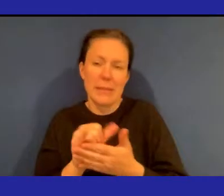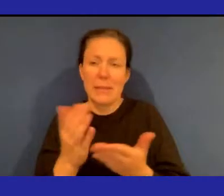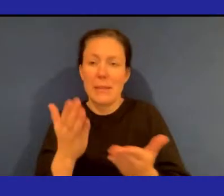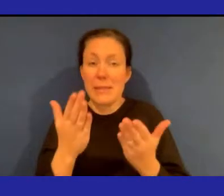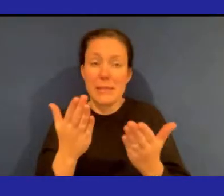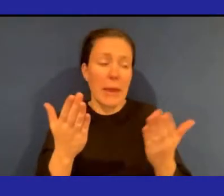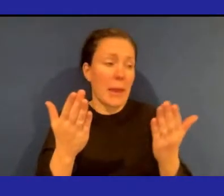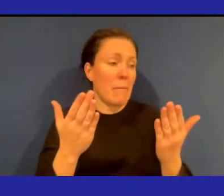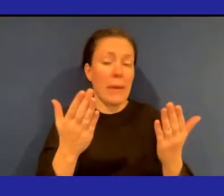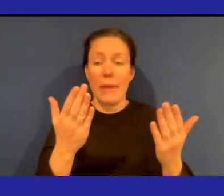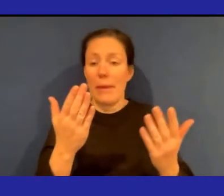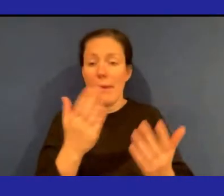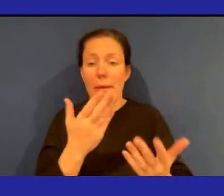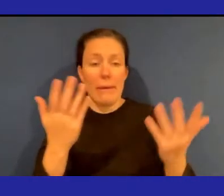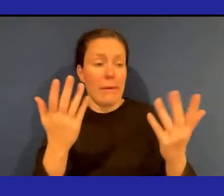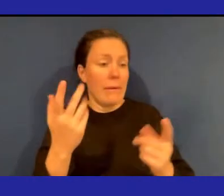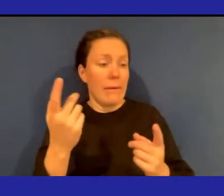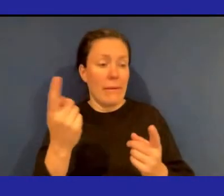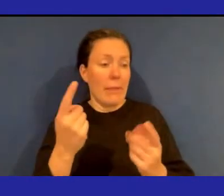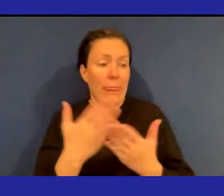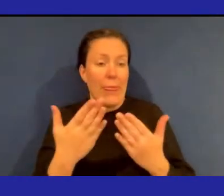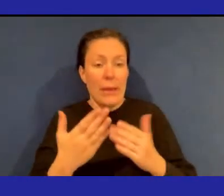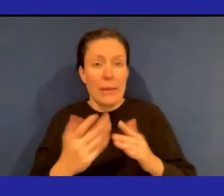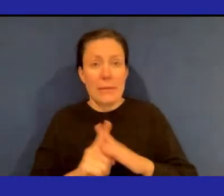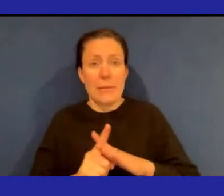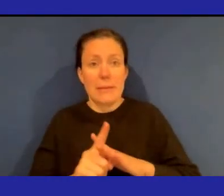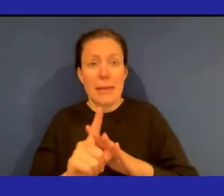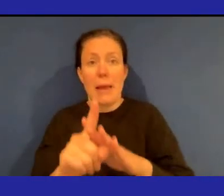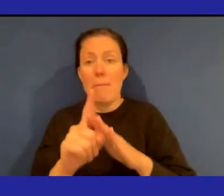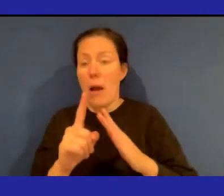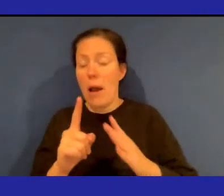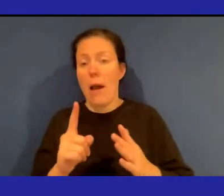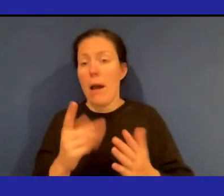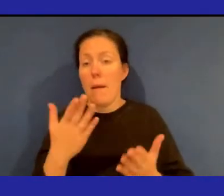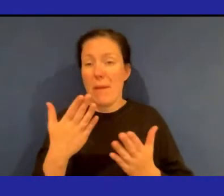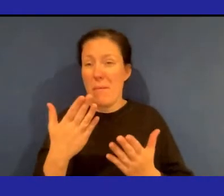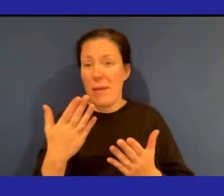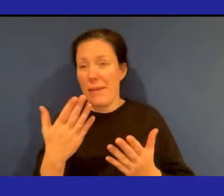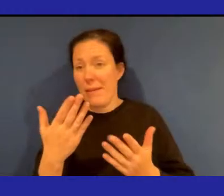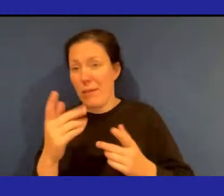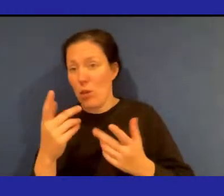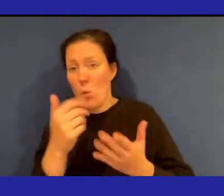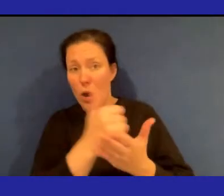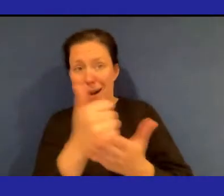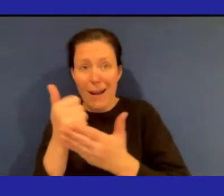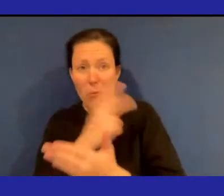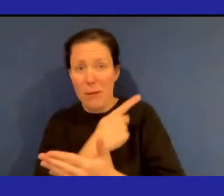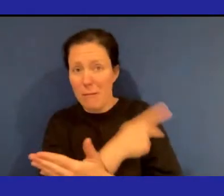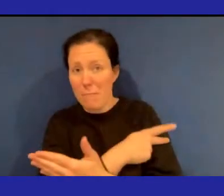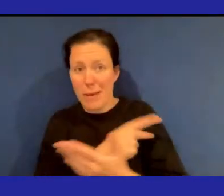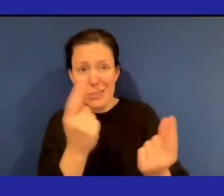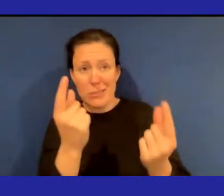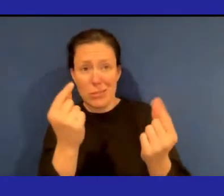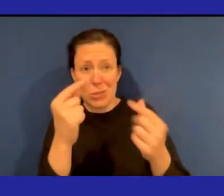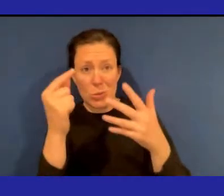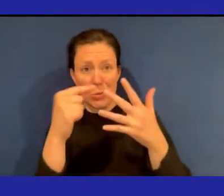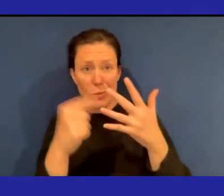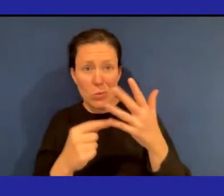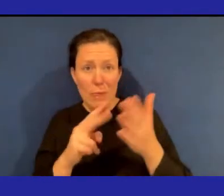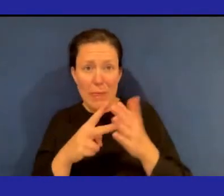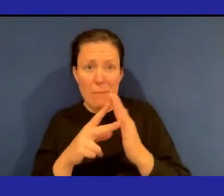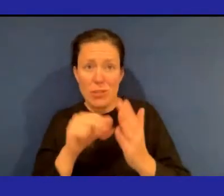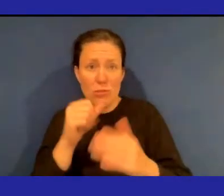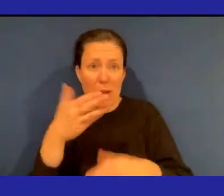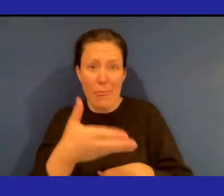to the bathroom, what are we going to do, there's no wheelchair, could you please go and get a wheelchair? I mean, that's real life, right? Yeah. But having